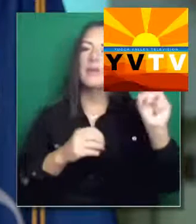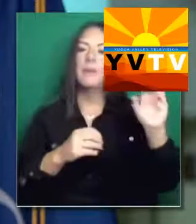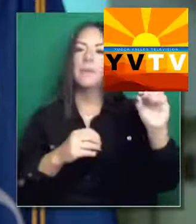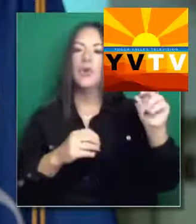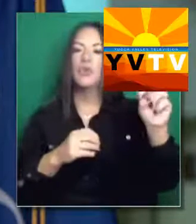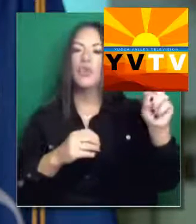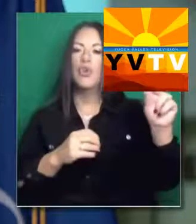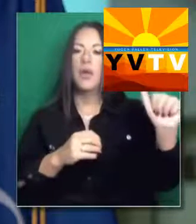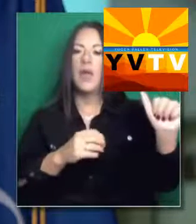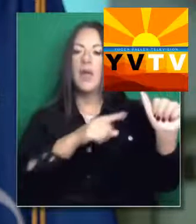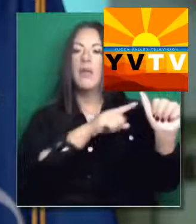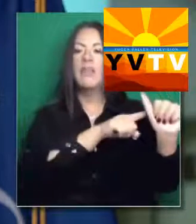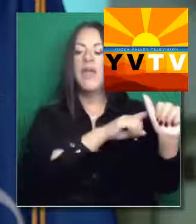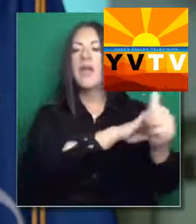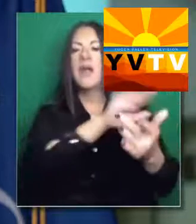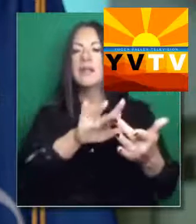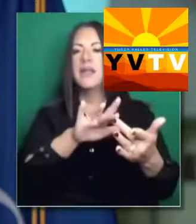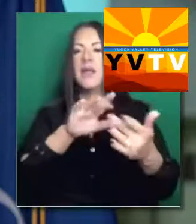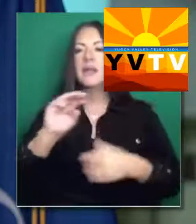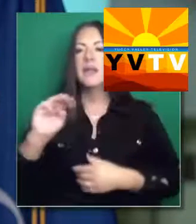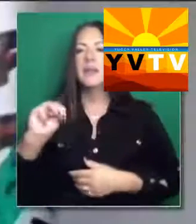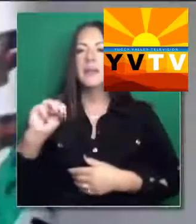we've sent it to the states.